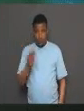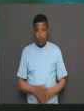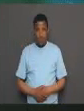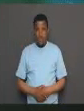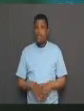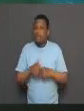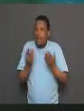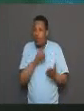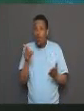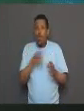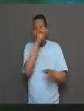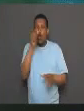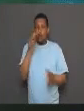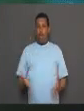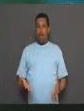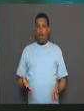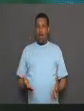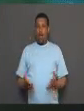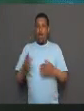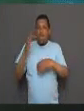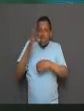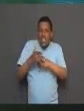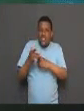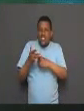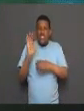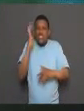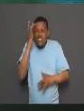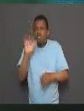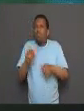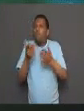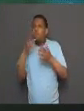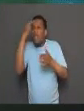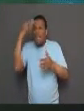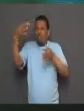How do you think Ethiopia is affected by the disease?